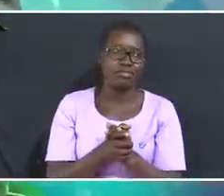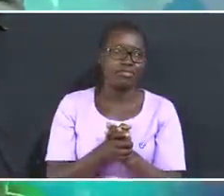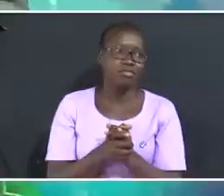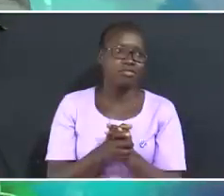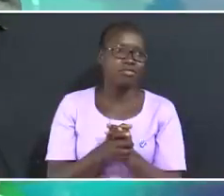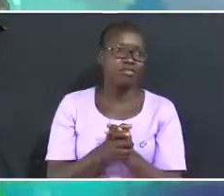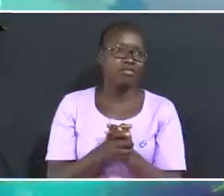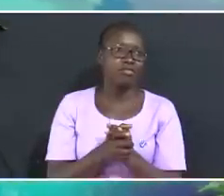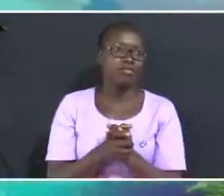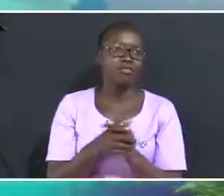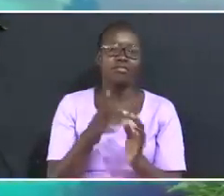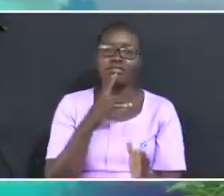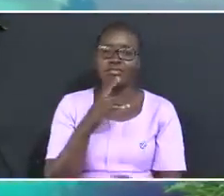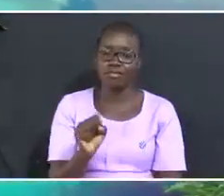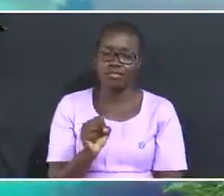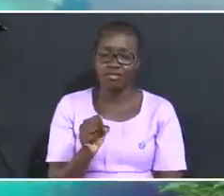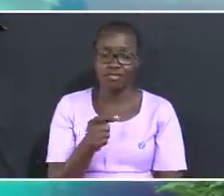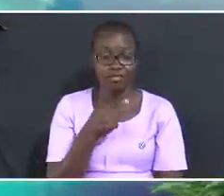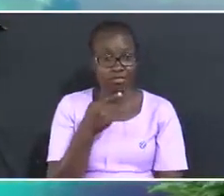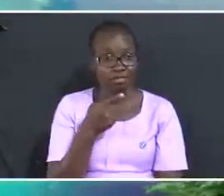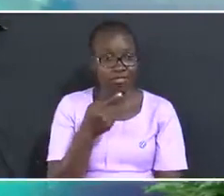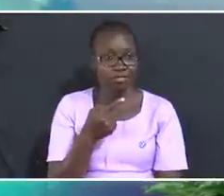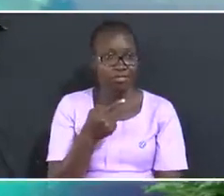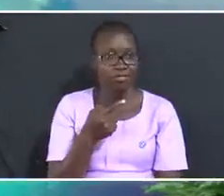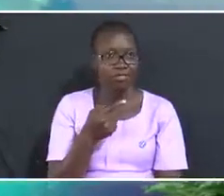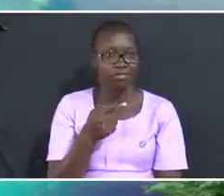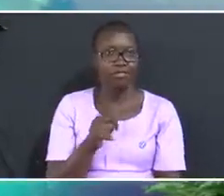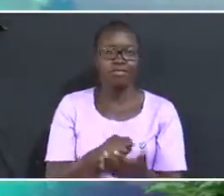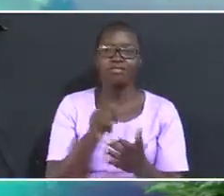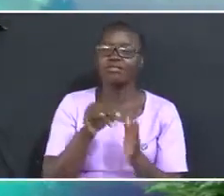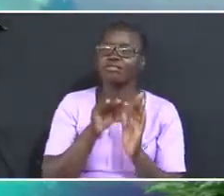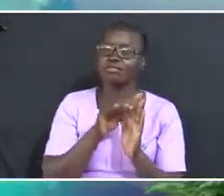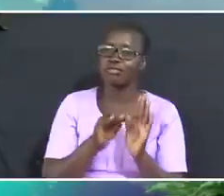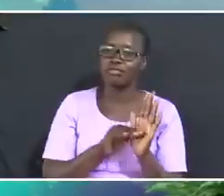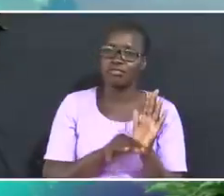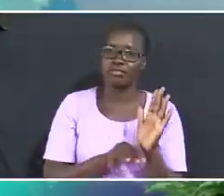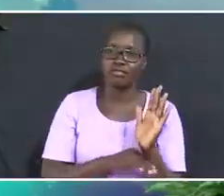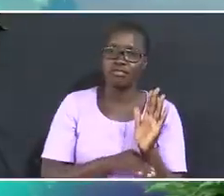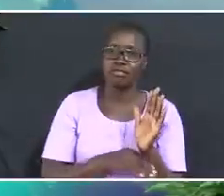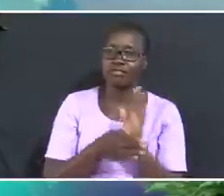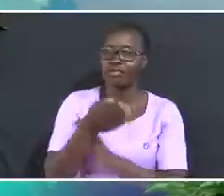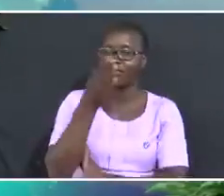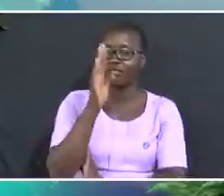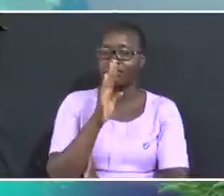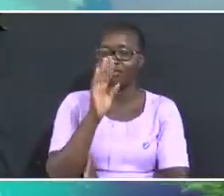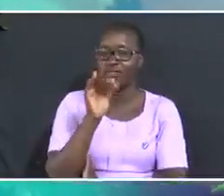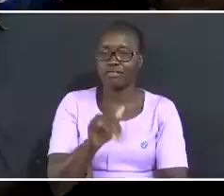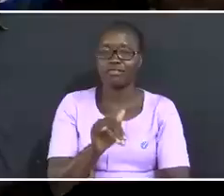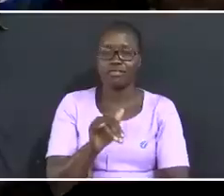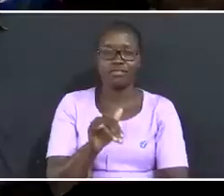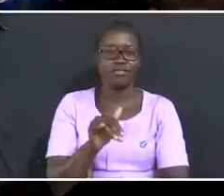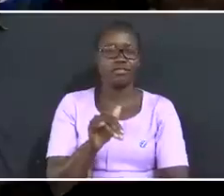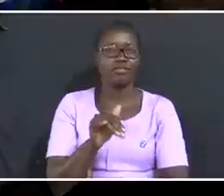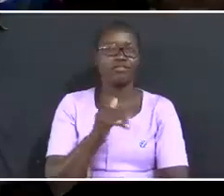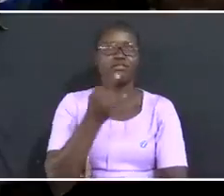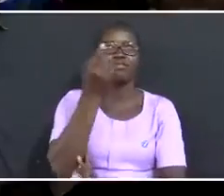And on. So it says, it is this program of God that he came here to